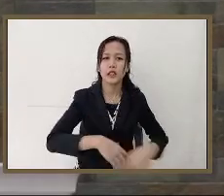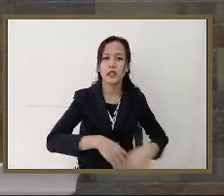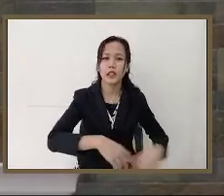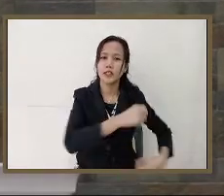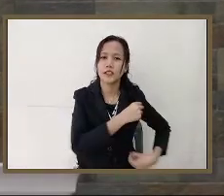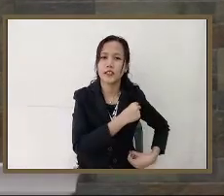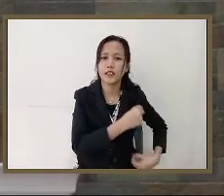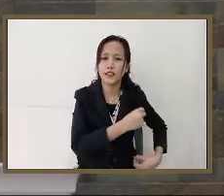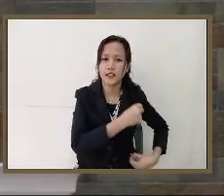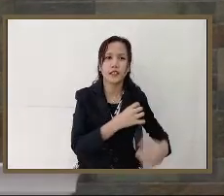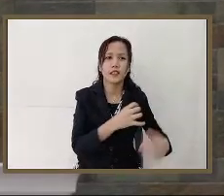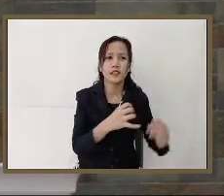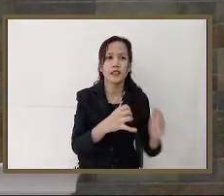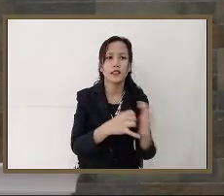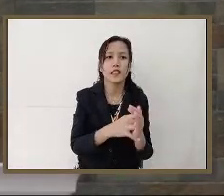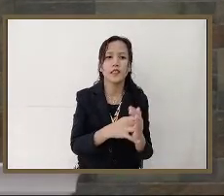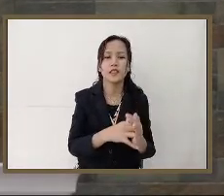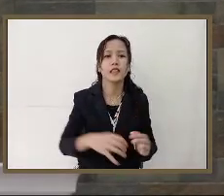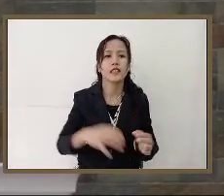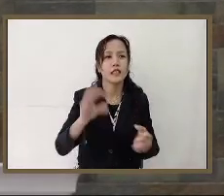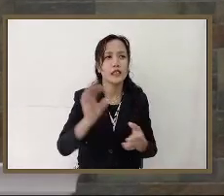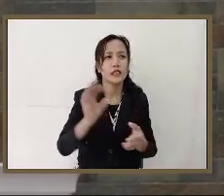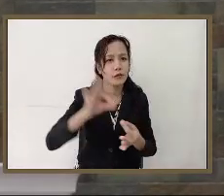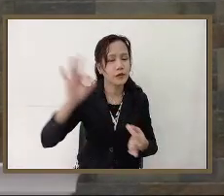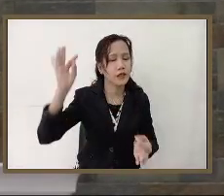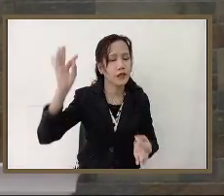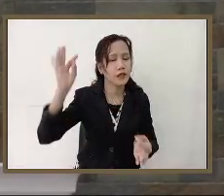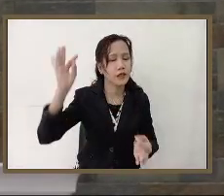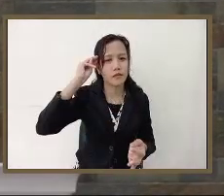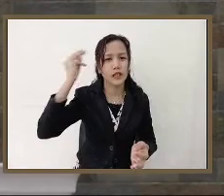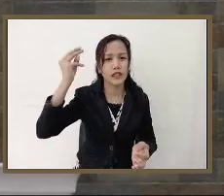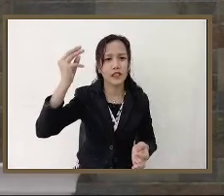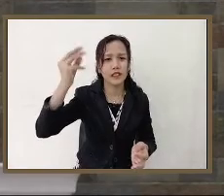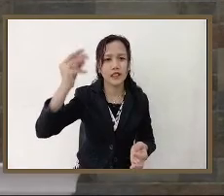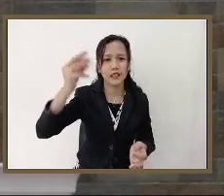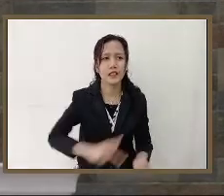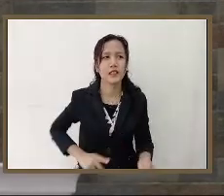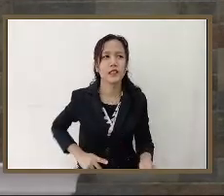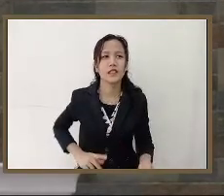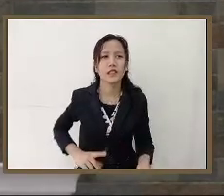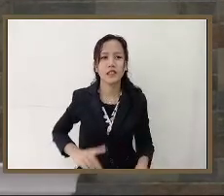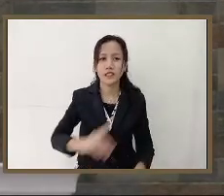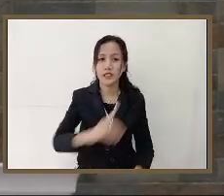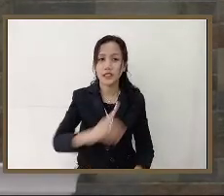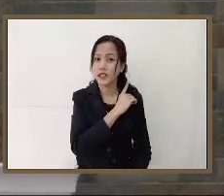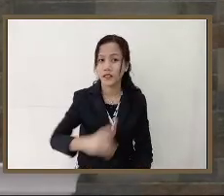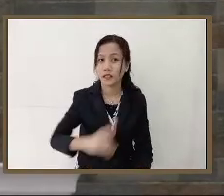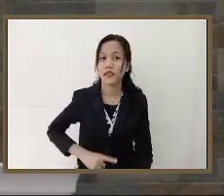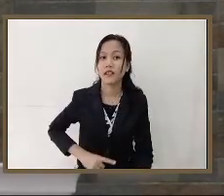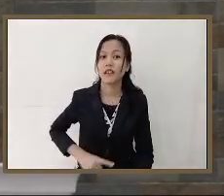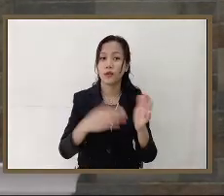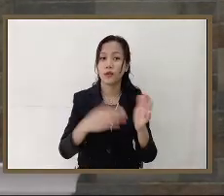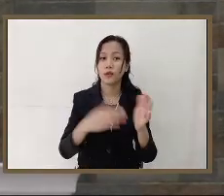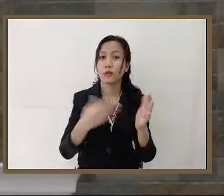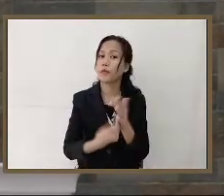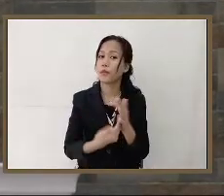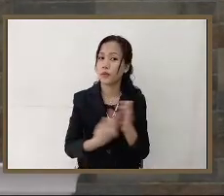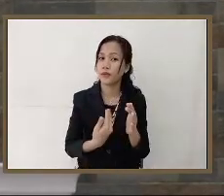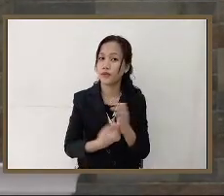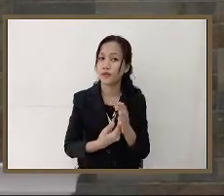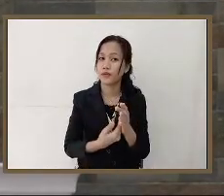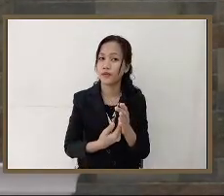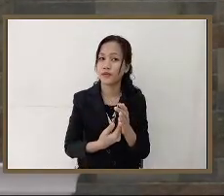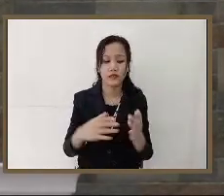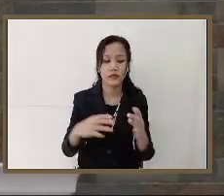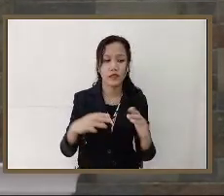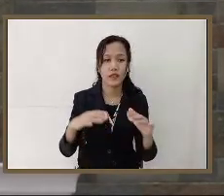ang spiritual mind ni King David. Alright? Nagmamanifest. Now, we will proceed to the middle